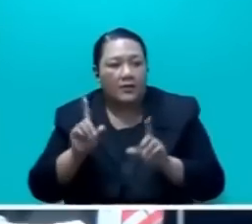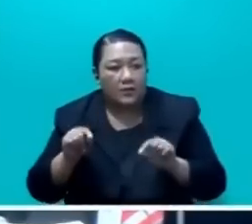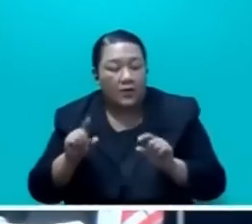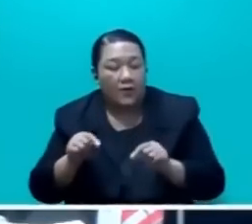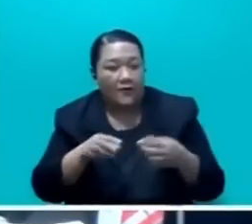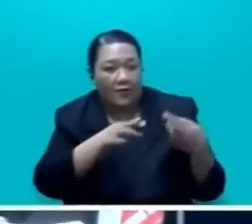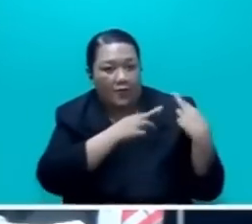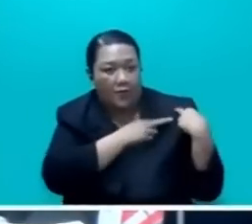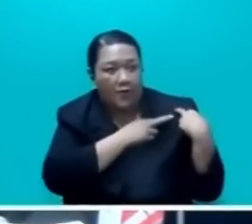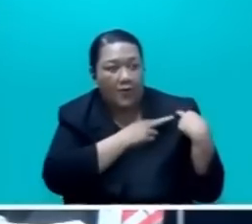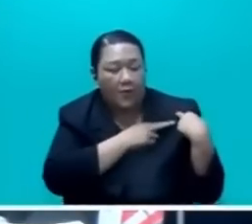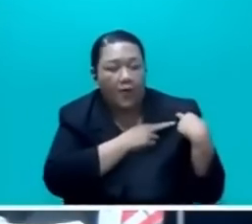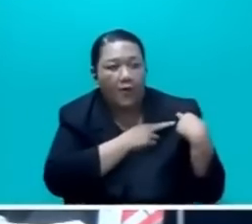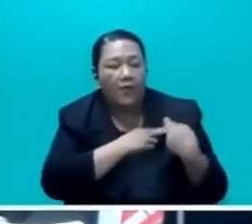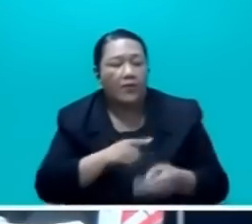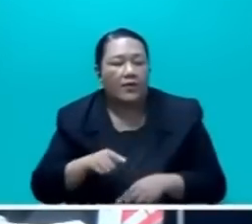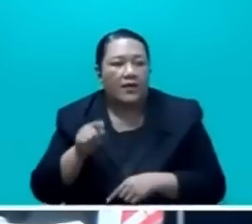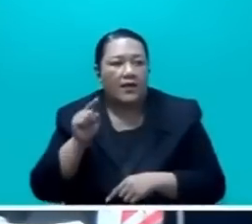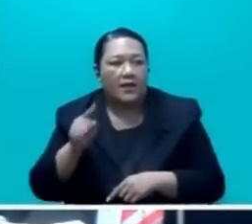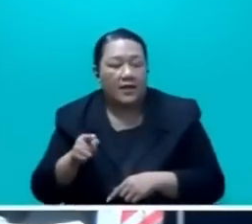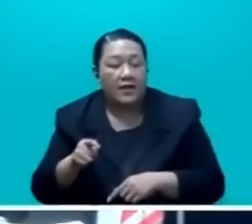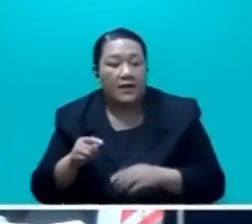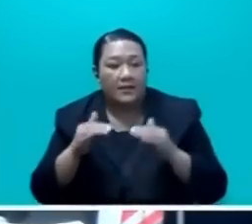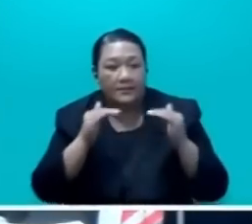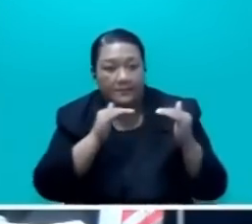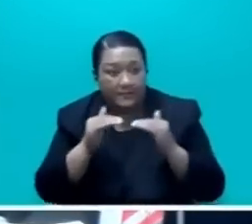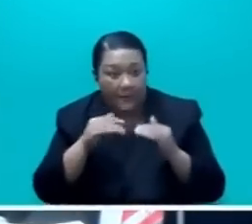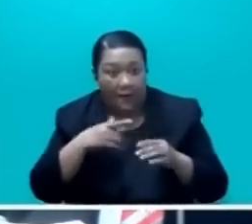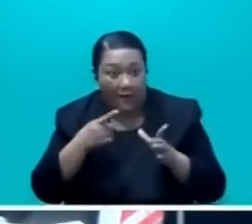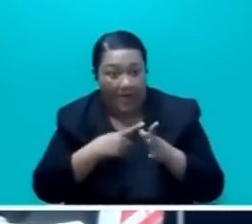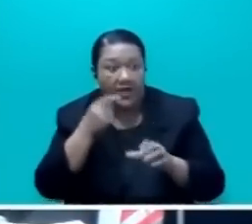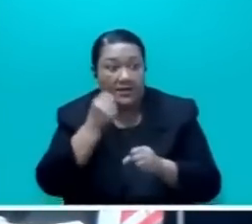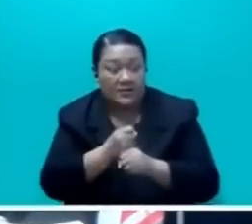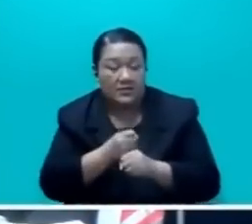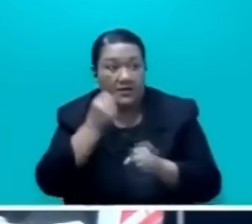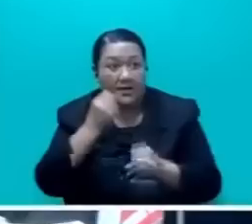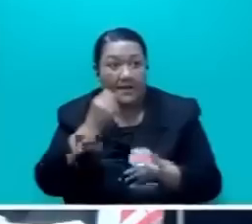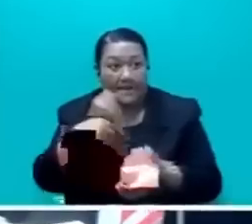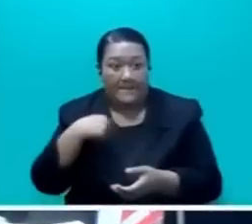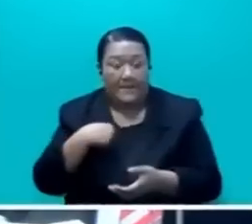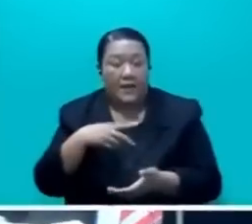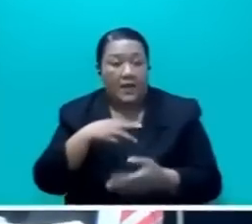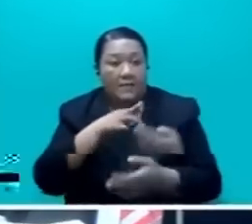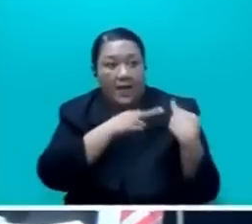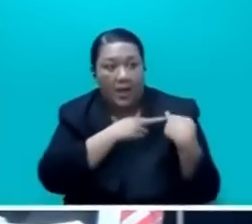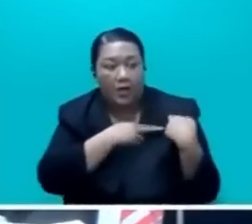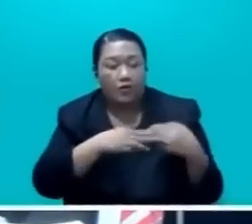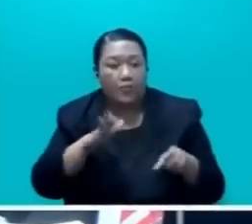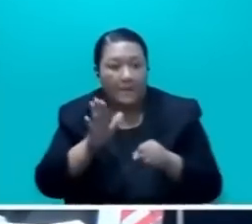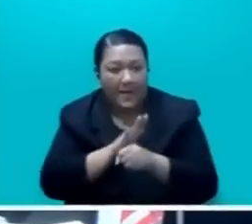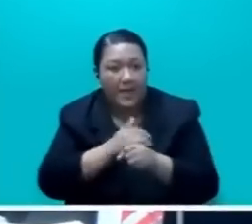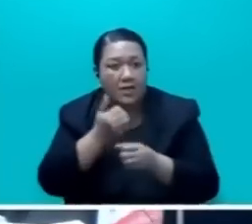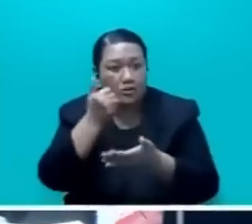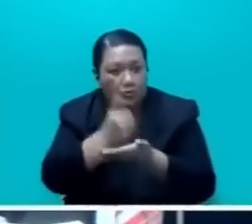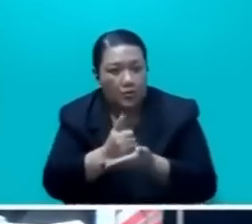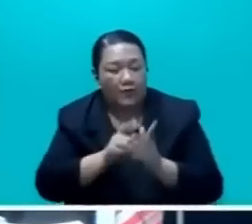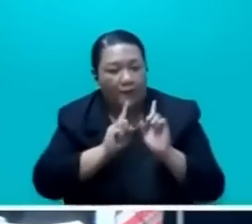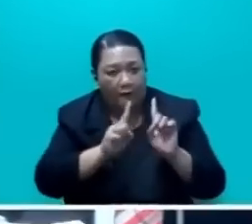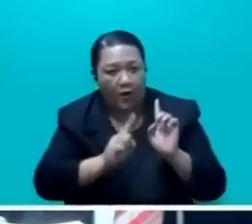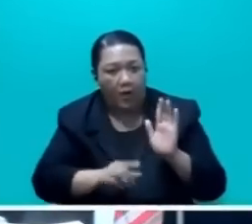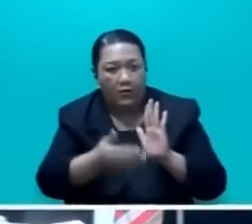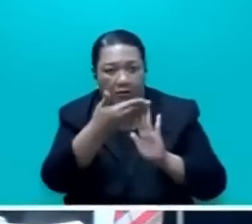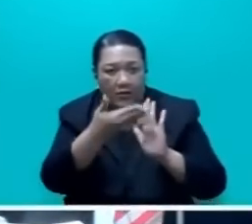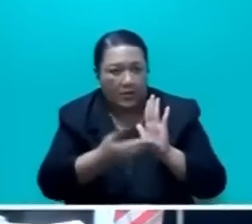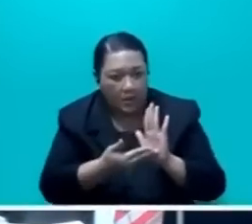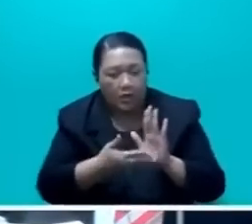portfolio as Attorney General and Minister for Justice to provide the best legal advice to His Excellency, the President, to maintain and uphold the rule of law. And that is